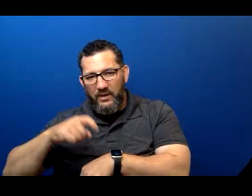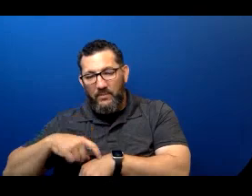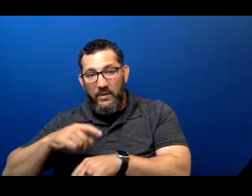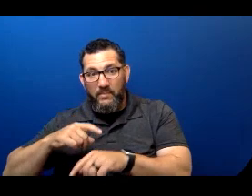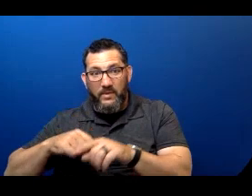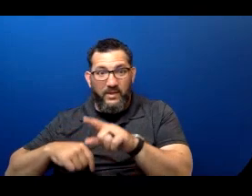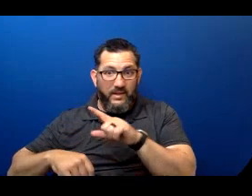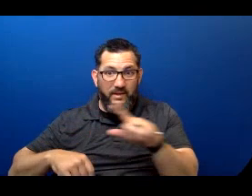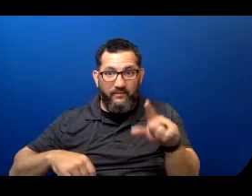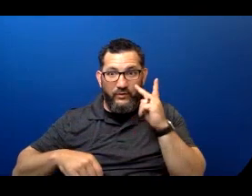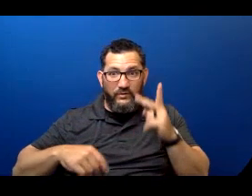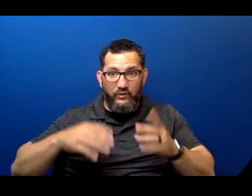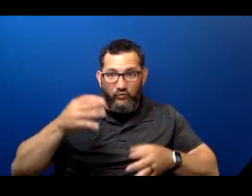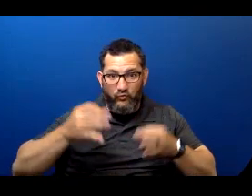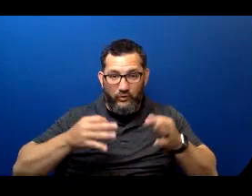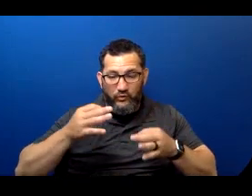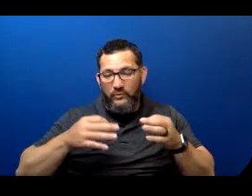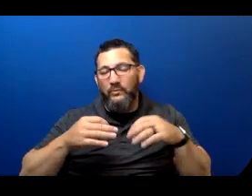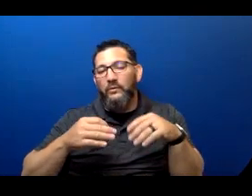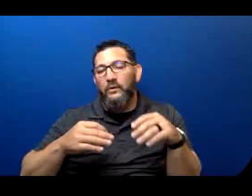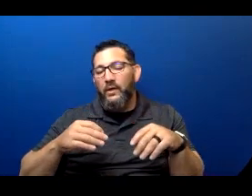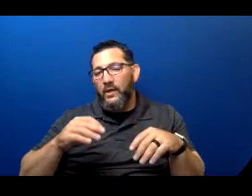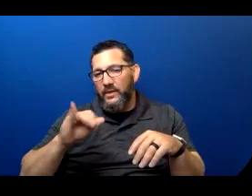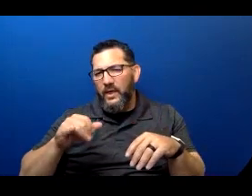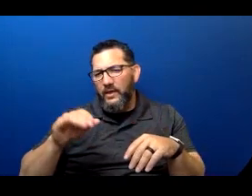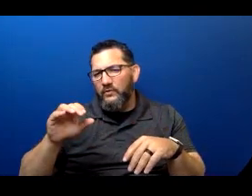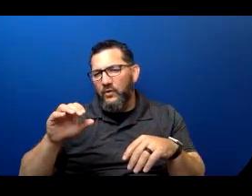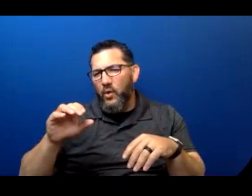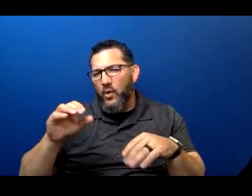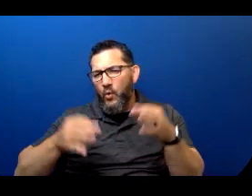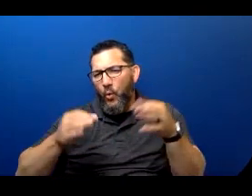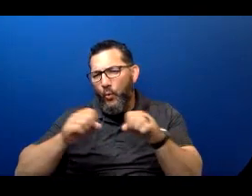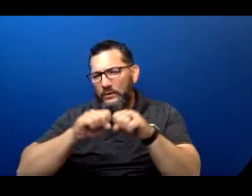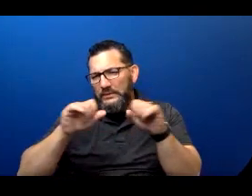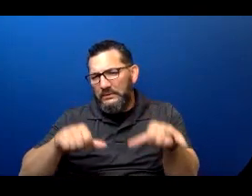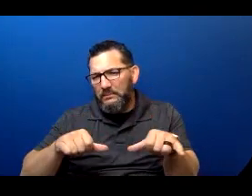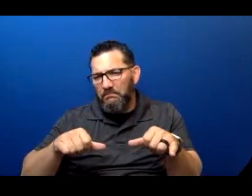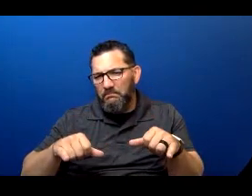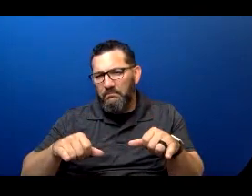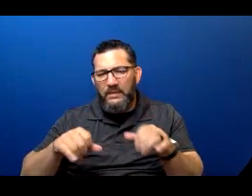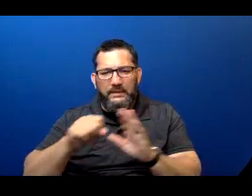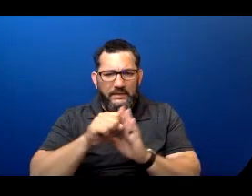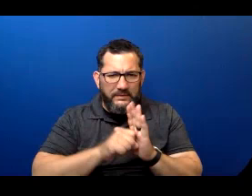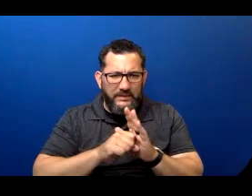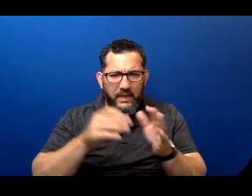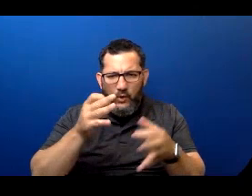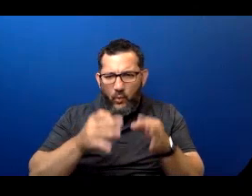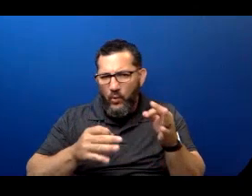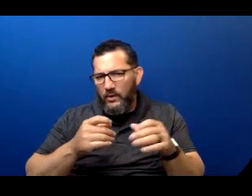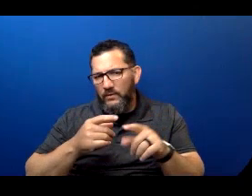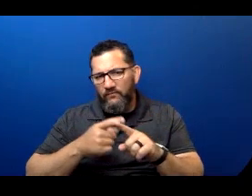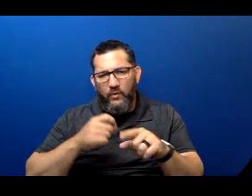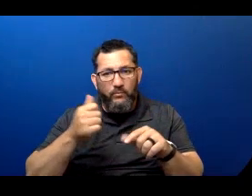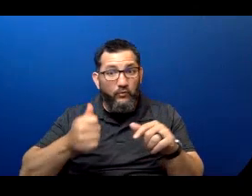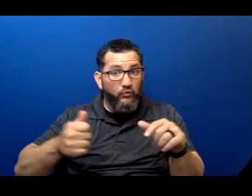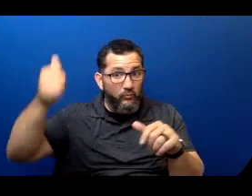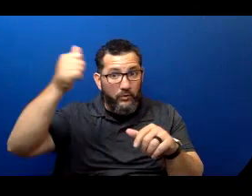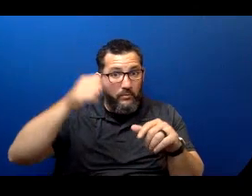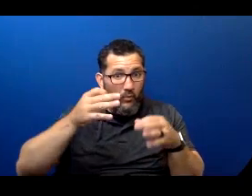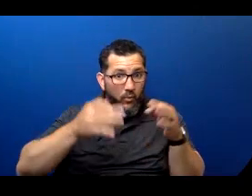see the judicial branch, and this is our court systems, right? State court systems ranging from our Supreme Court